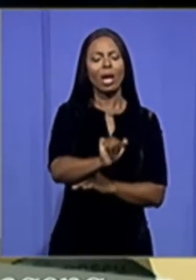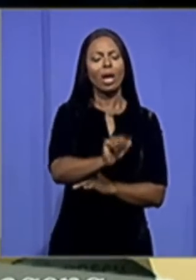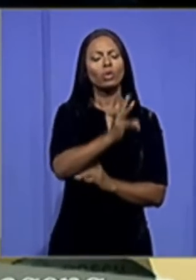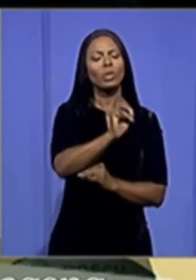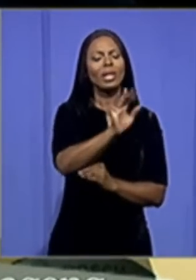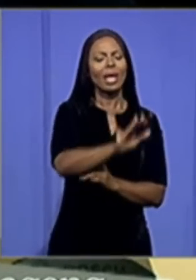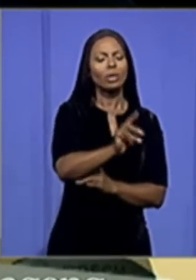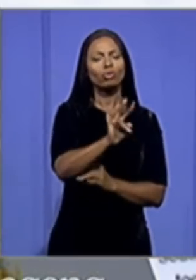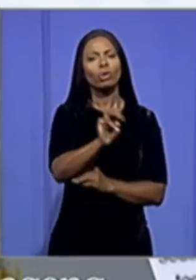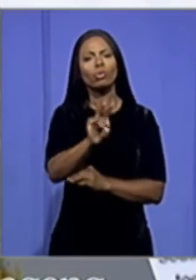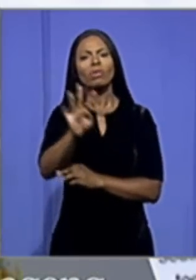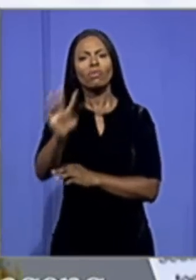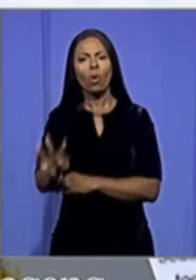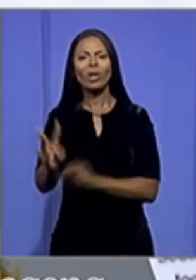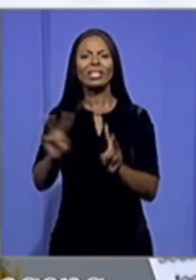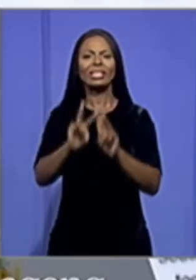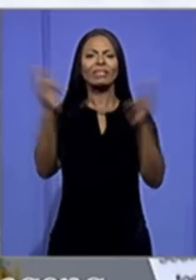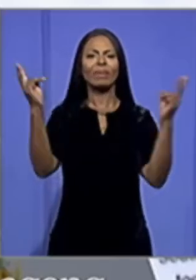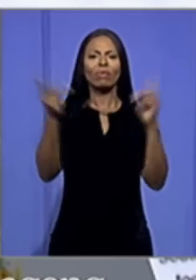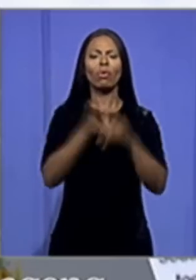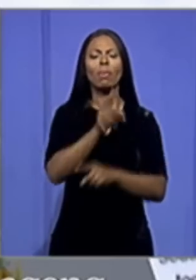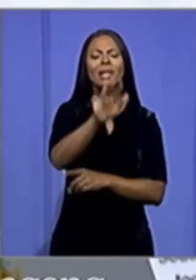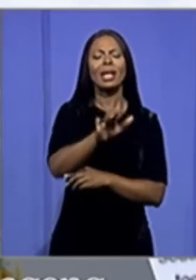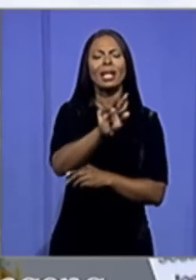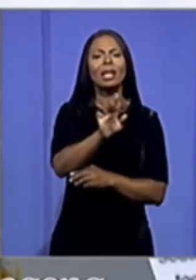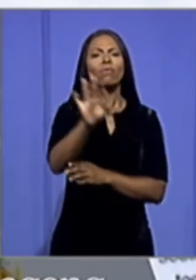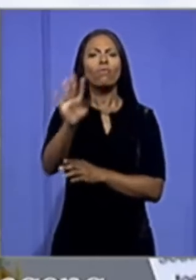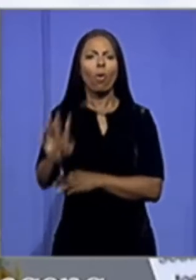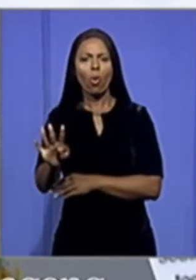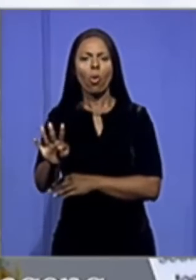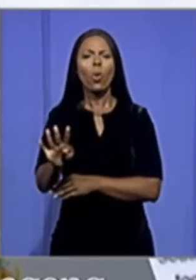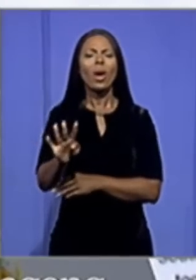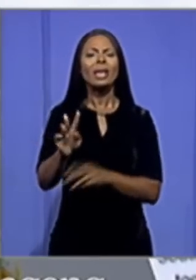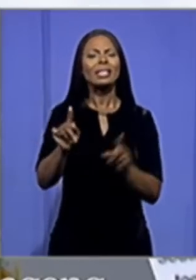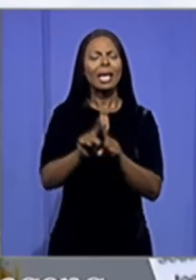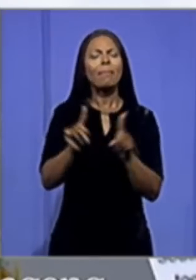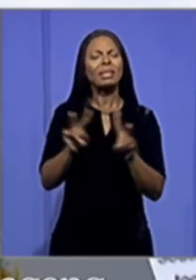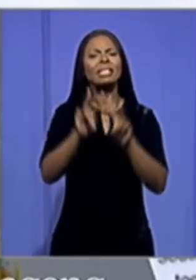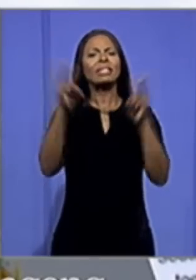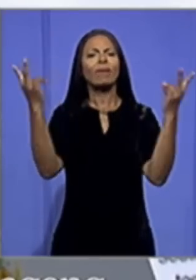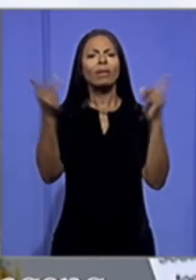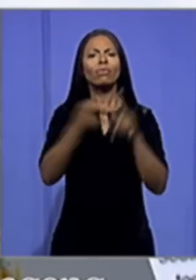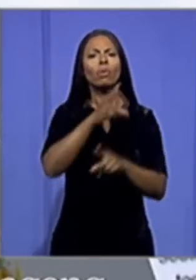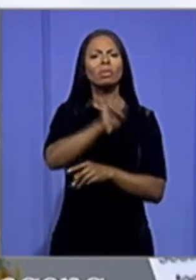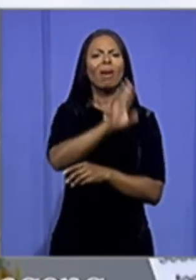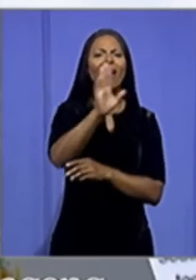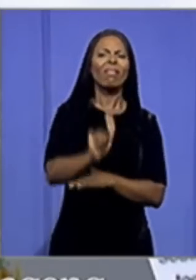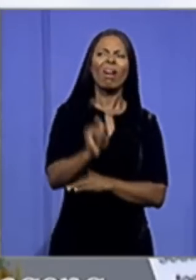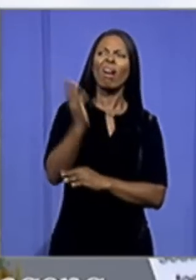different from a South Africa of 1994, and completely different from a South Africa of